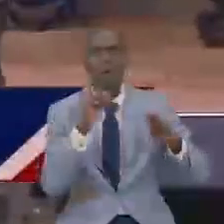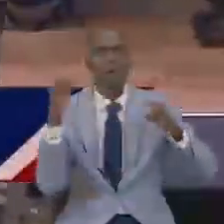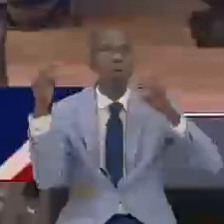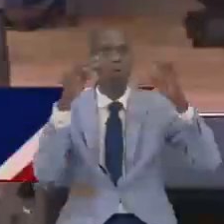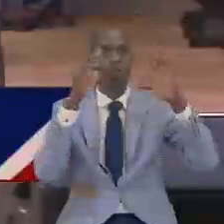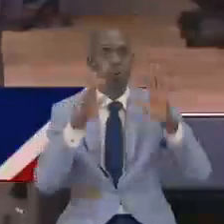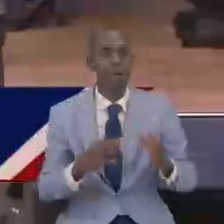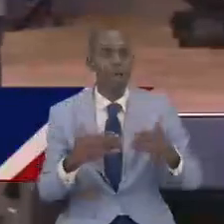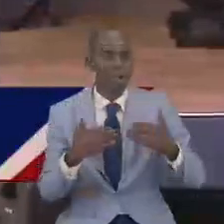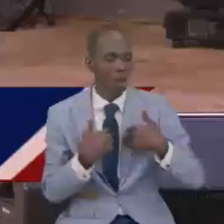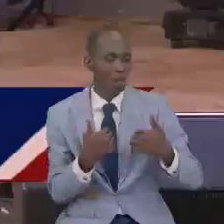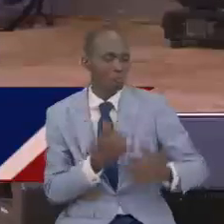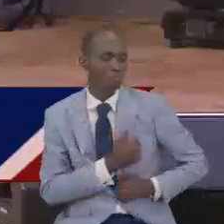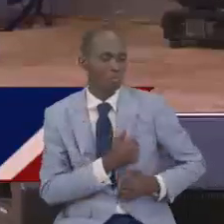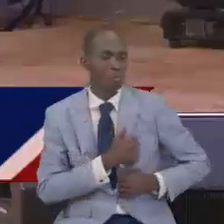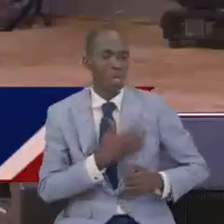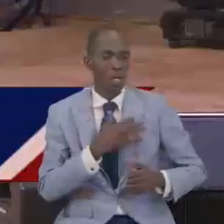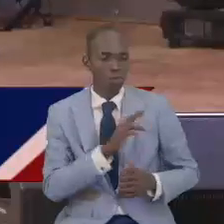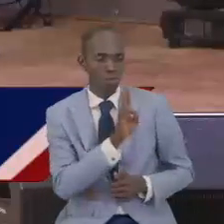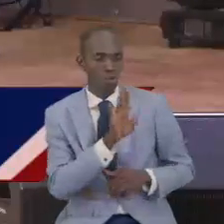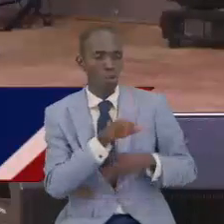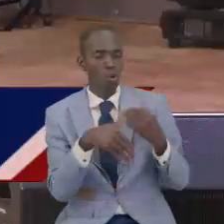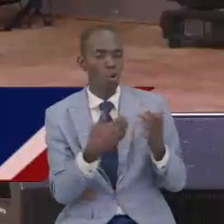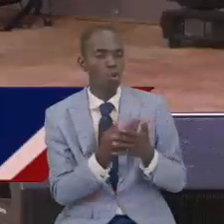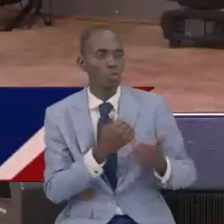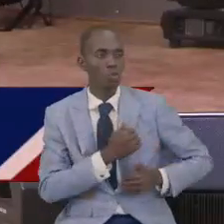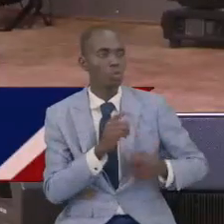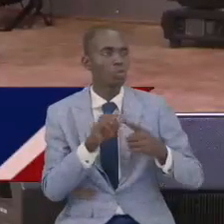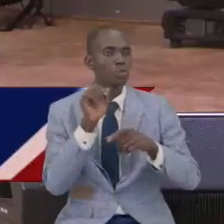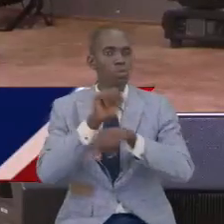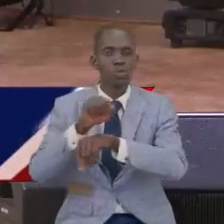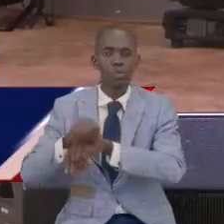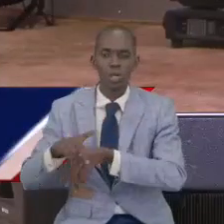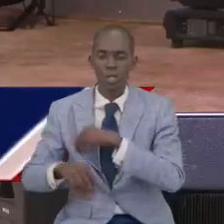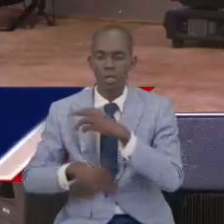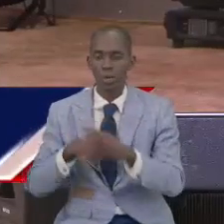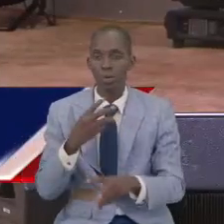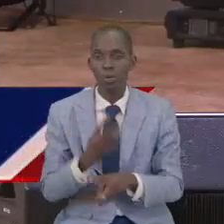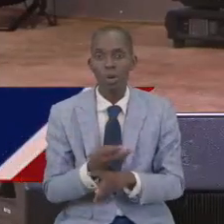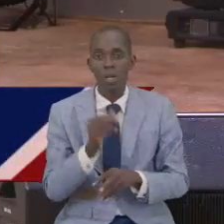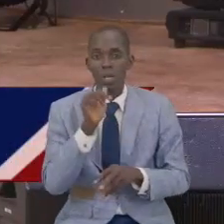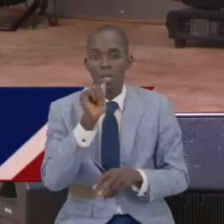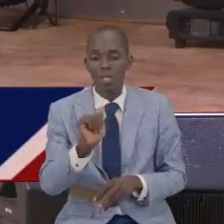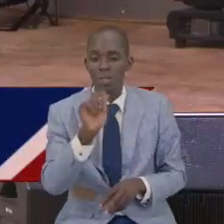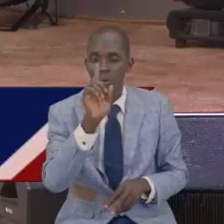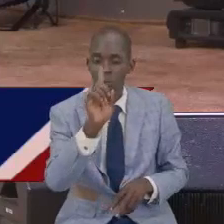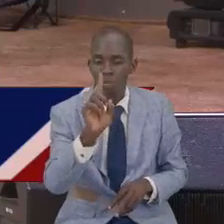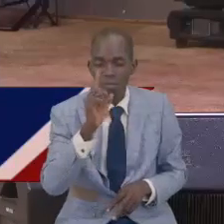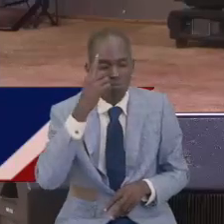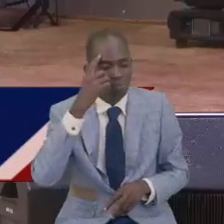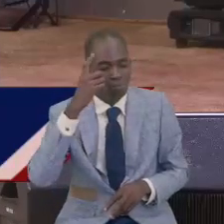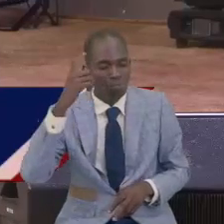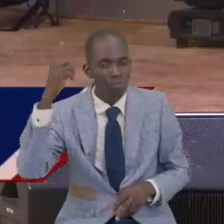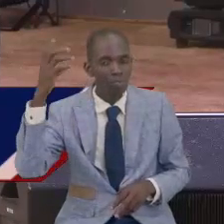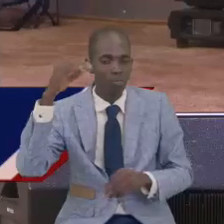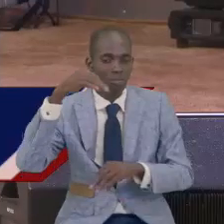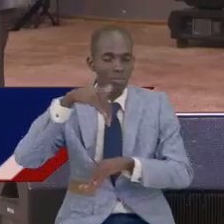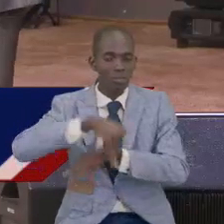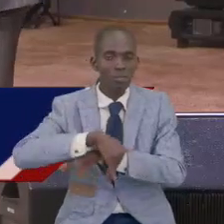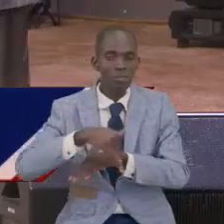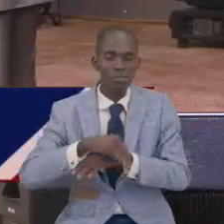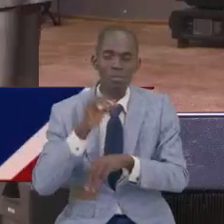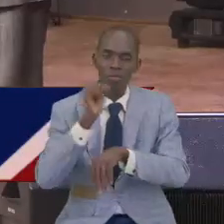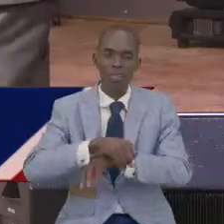he used those soldiers. They conquered the world. A single dream of the night conquered him. And